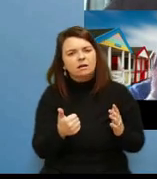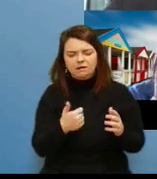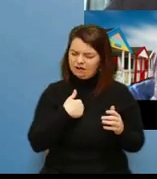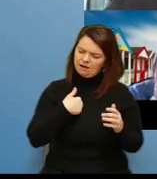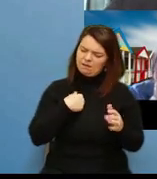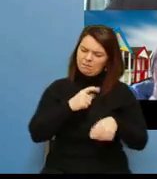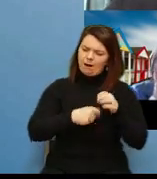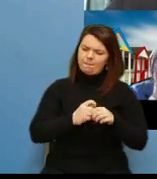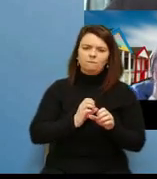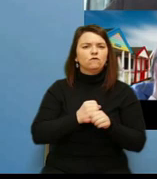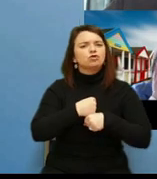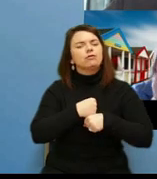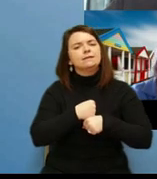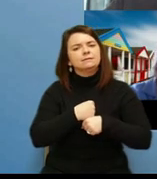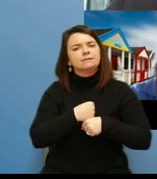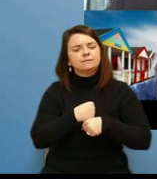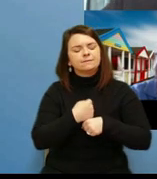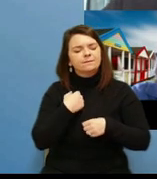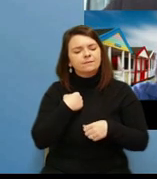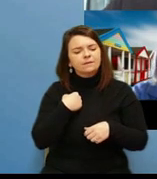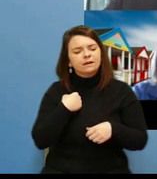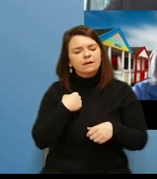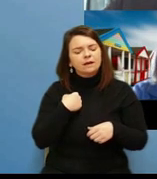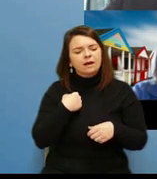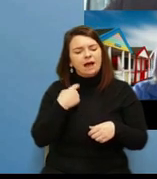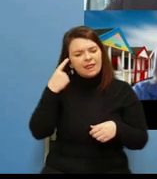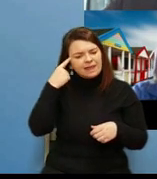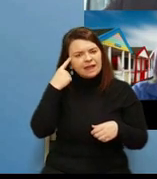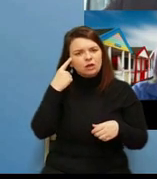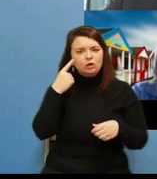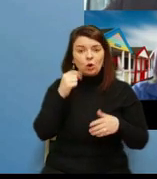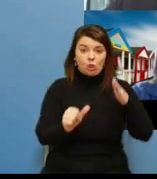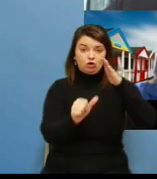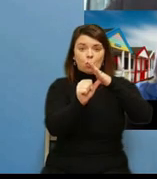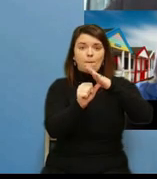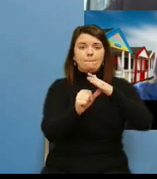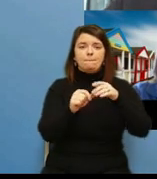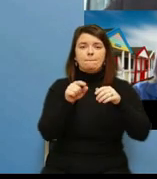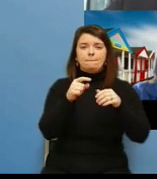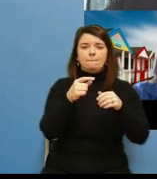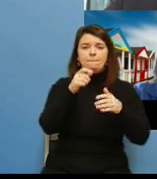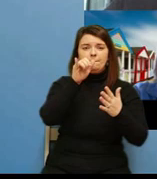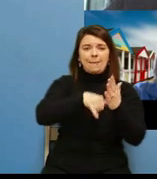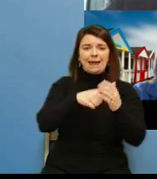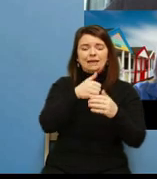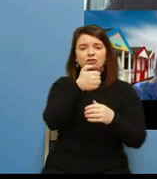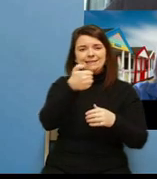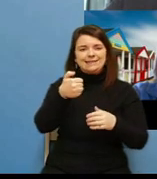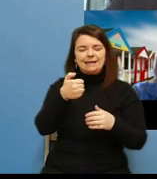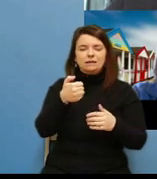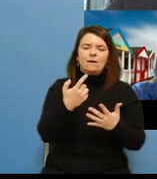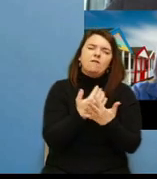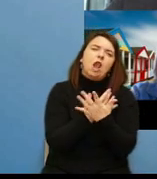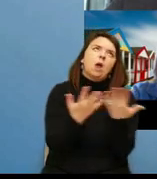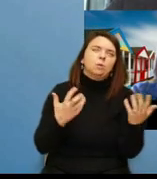And that made me a little bit frustrated, really. And I guess when you look at the top of